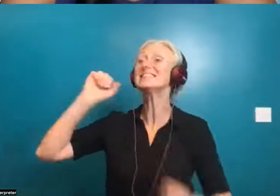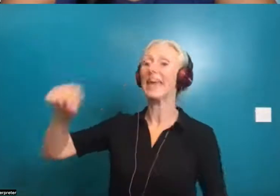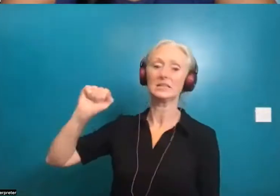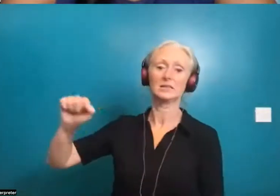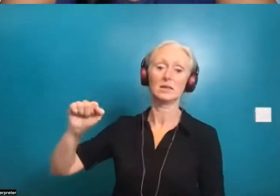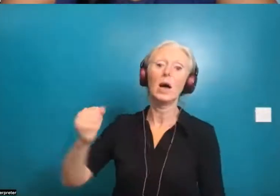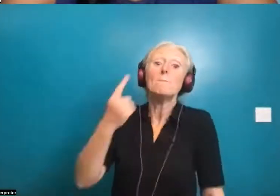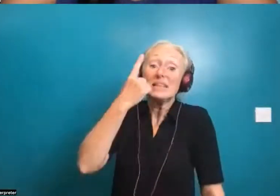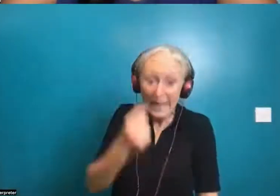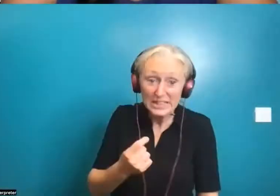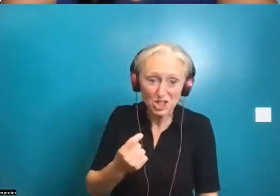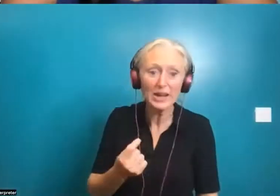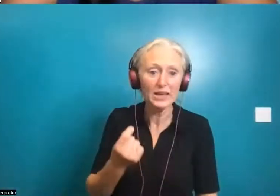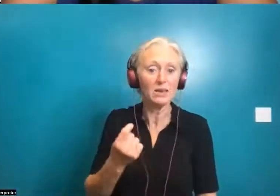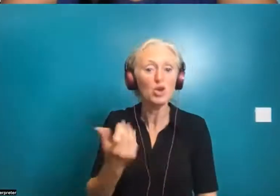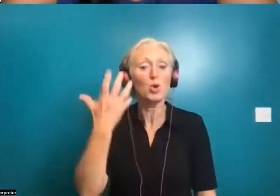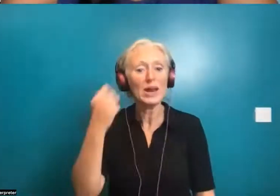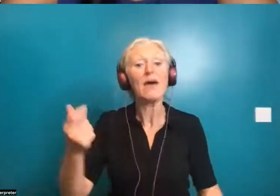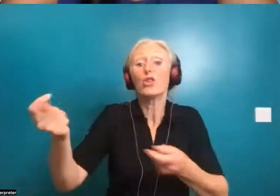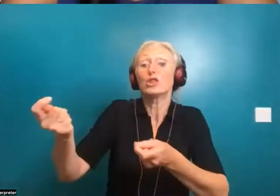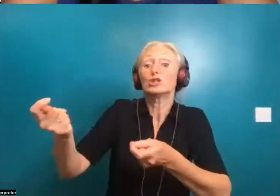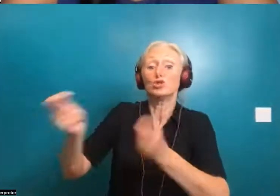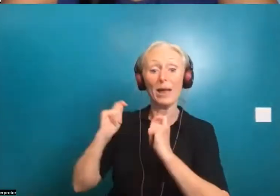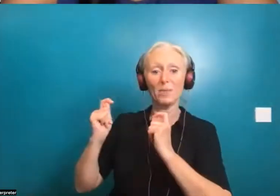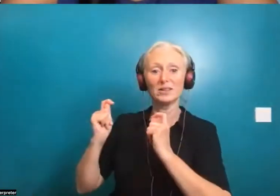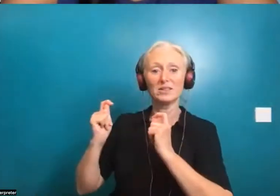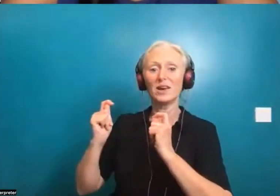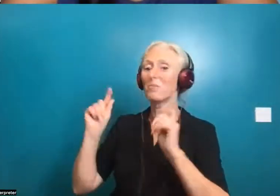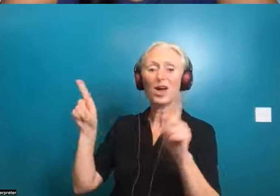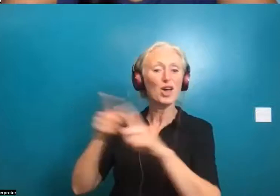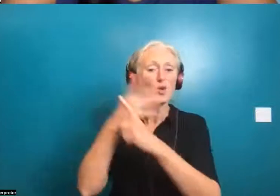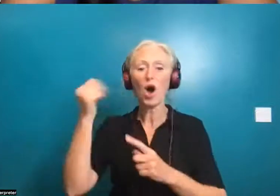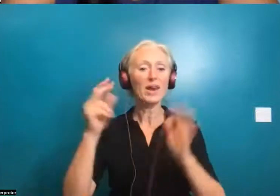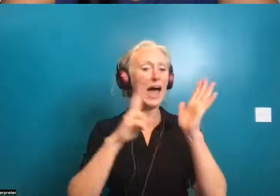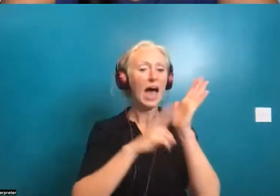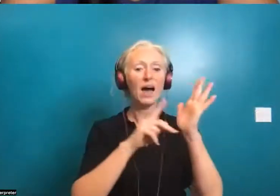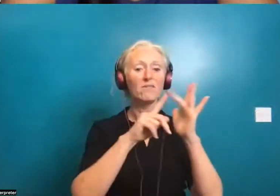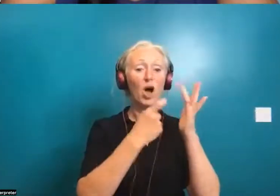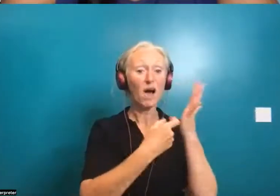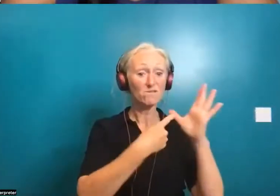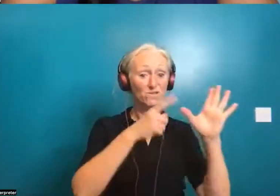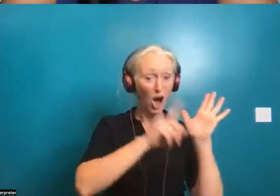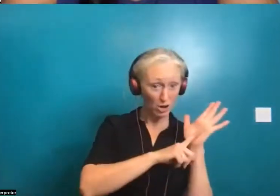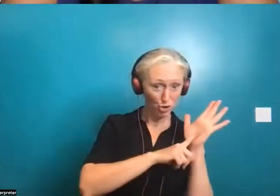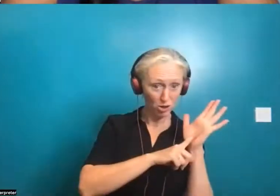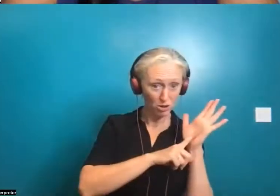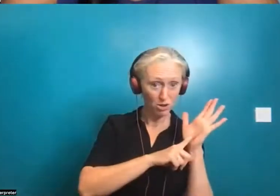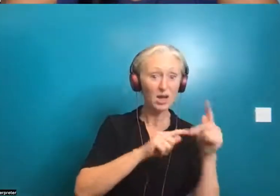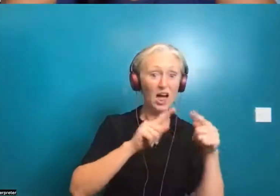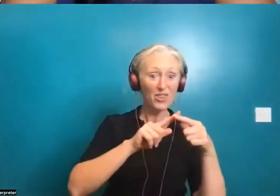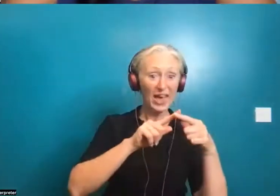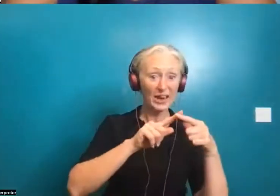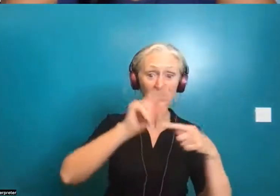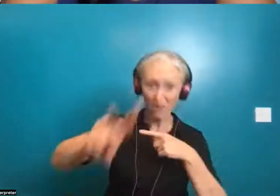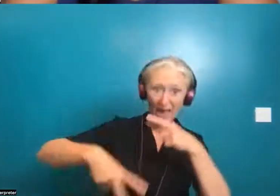as a treatment, but we'd have to evaluate what it was. You couldn't have viral on top of viral. But for example, you